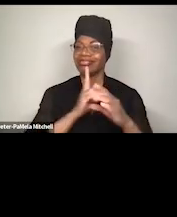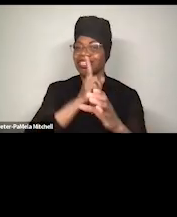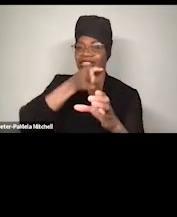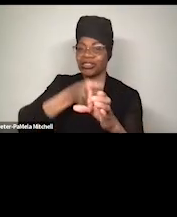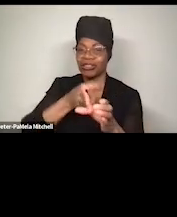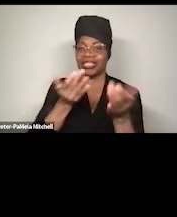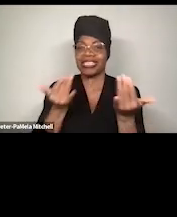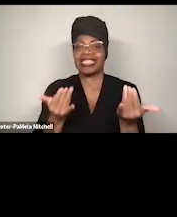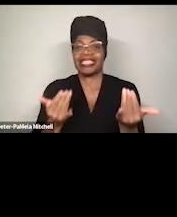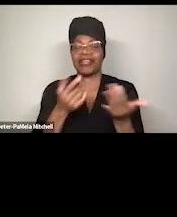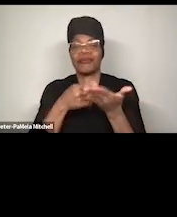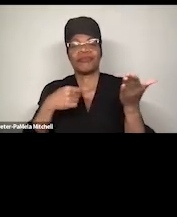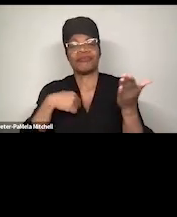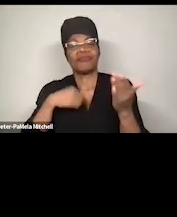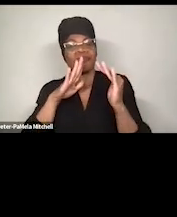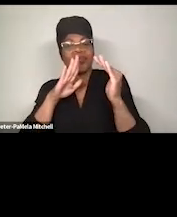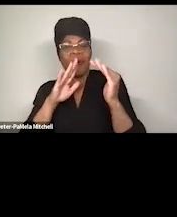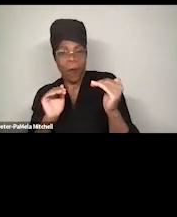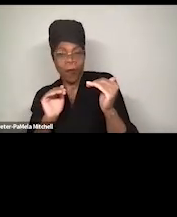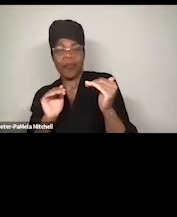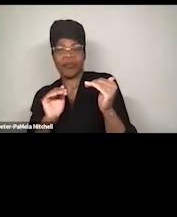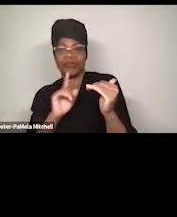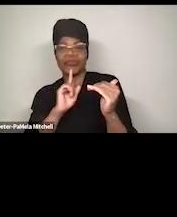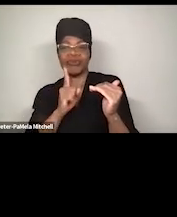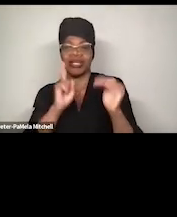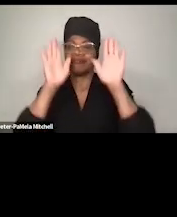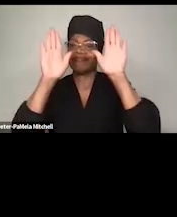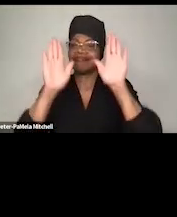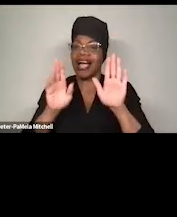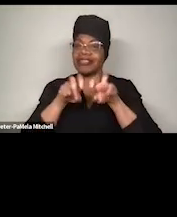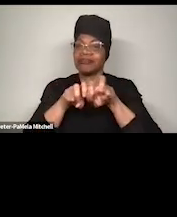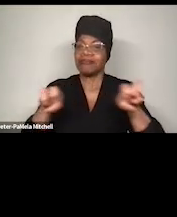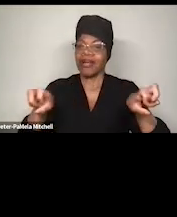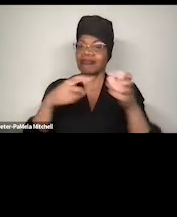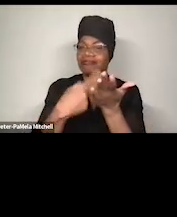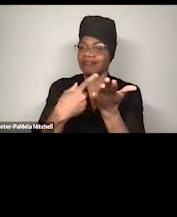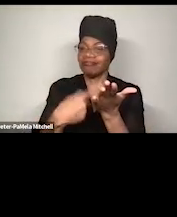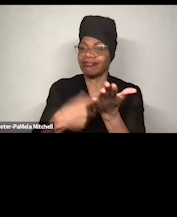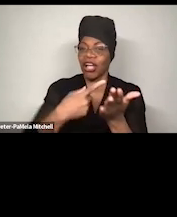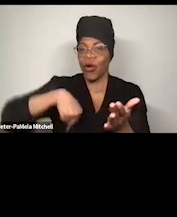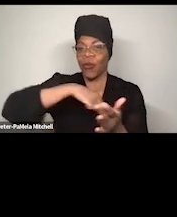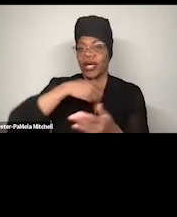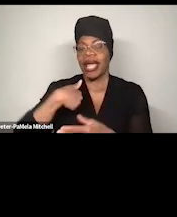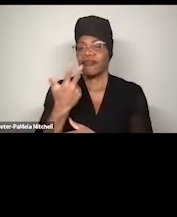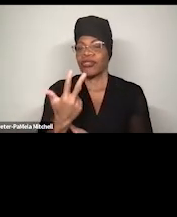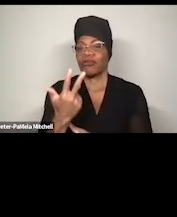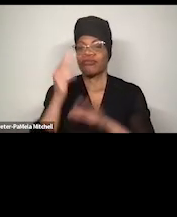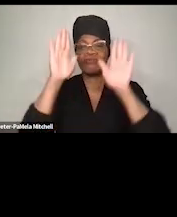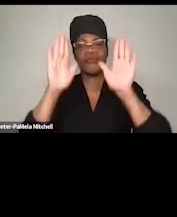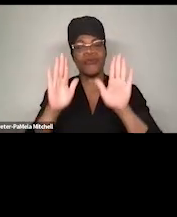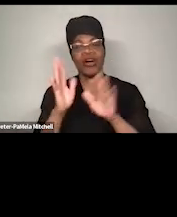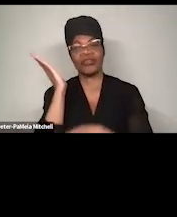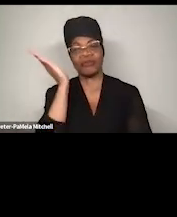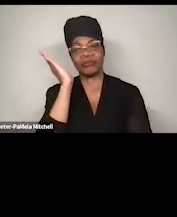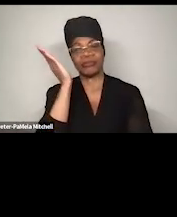for what I'm hopeful will be a fantastic panel. We have 3 great speakers joining us